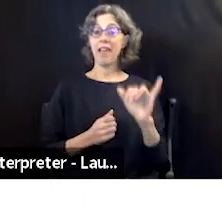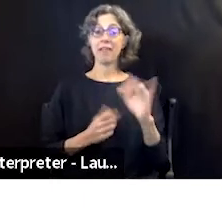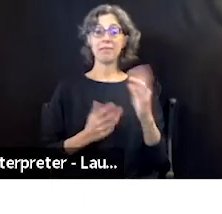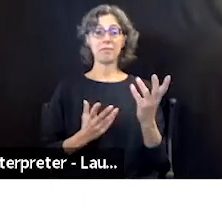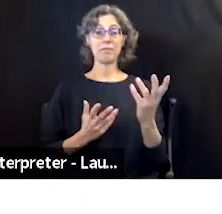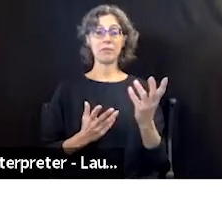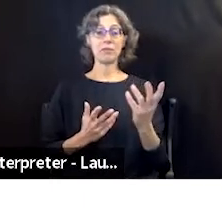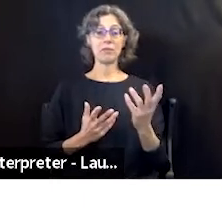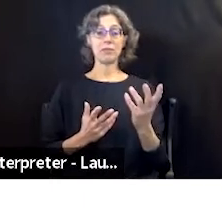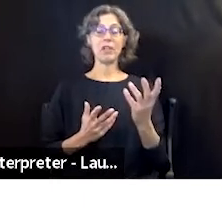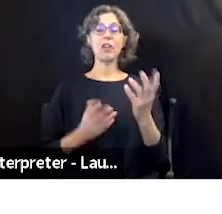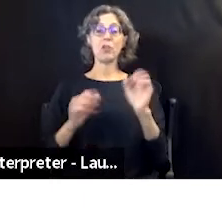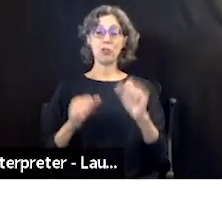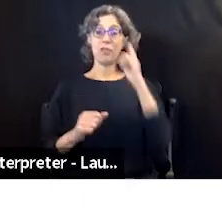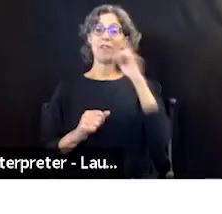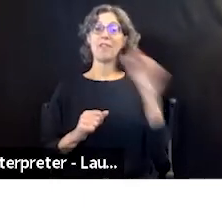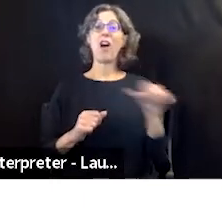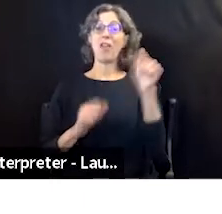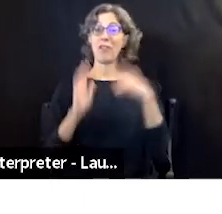Did you think of any other examples?